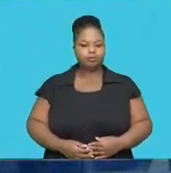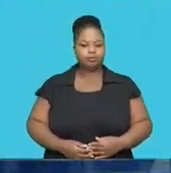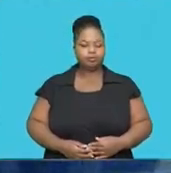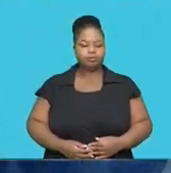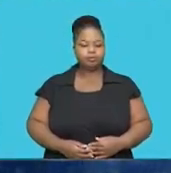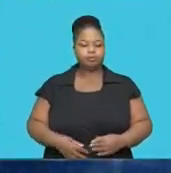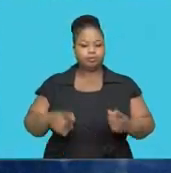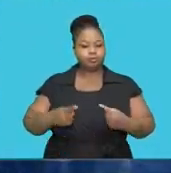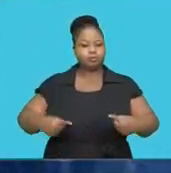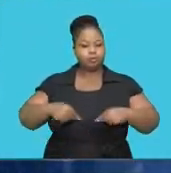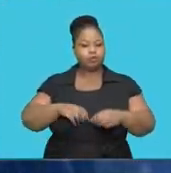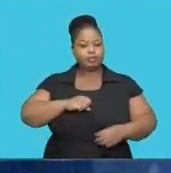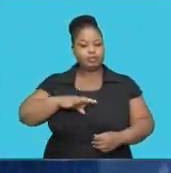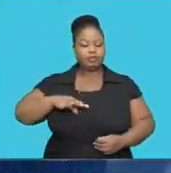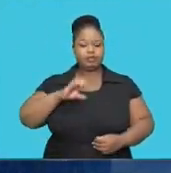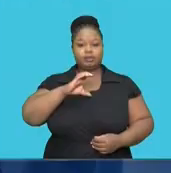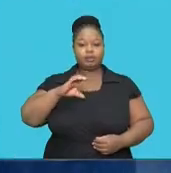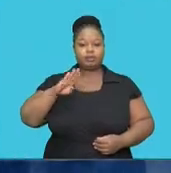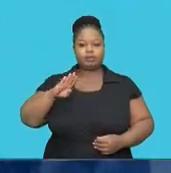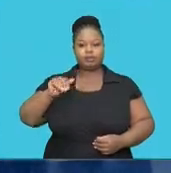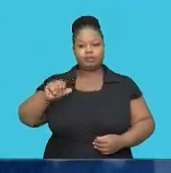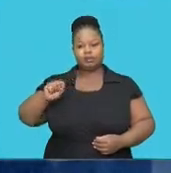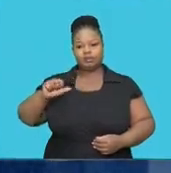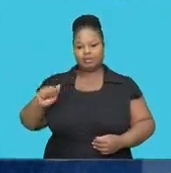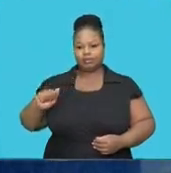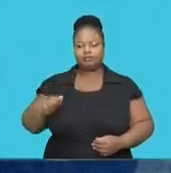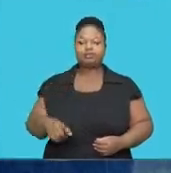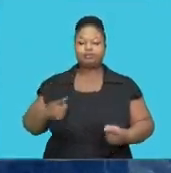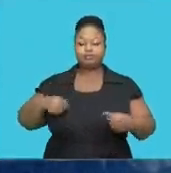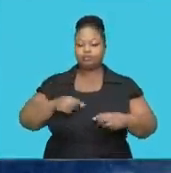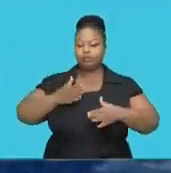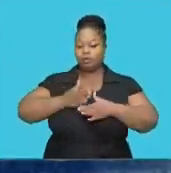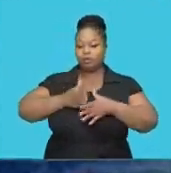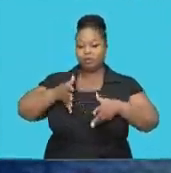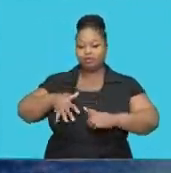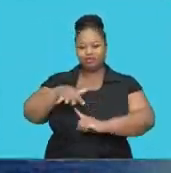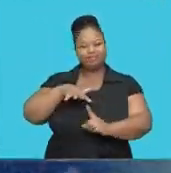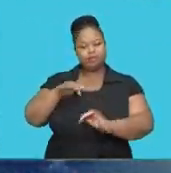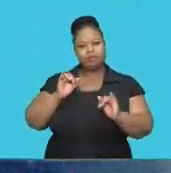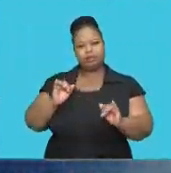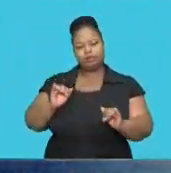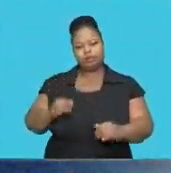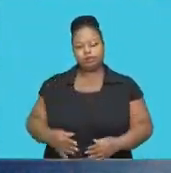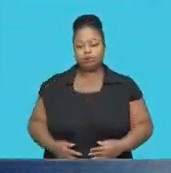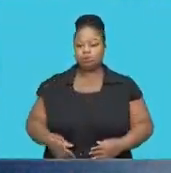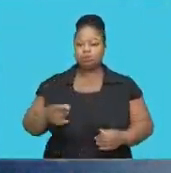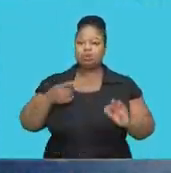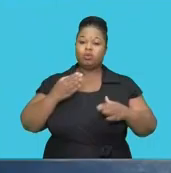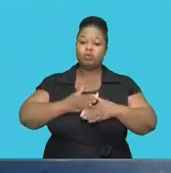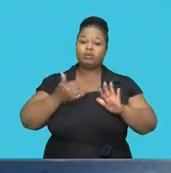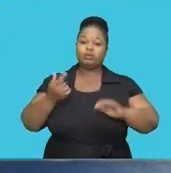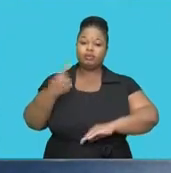As abasebenzi ba CCBSA, inkinga sinayo ama working condition esibhekane nawo. Sisebenza 6 days